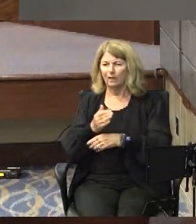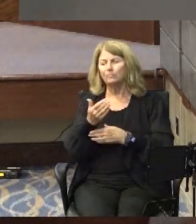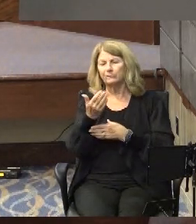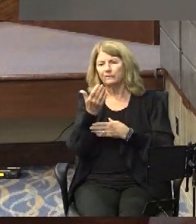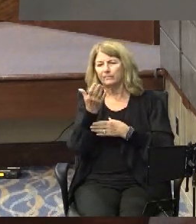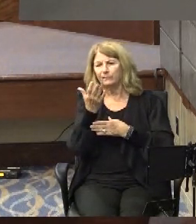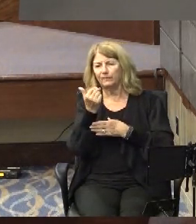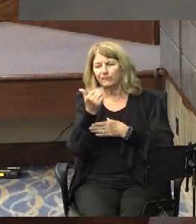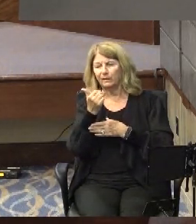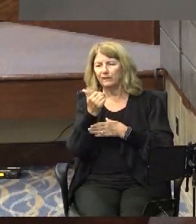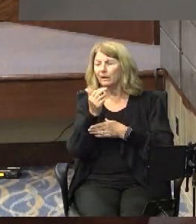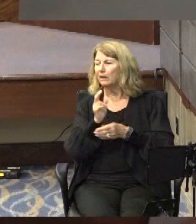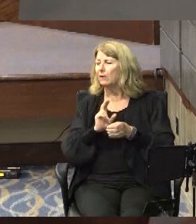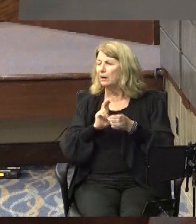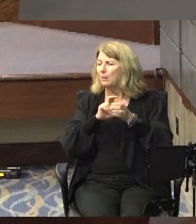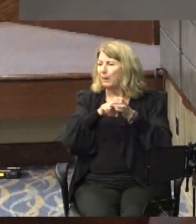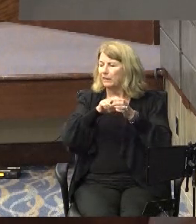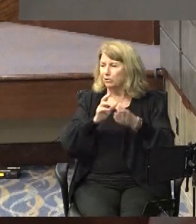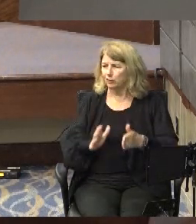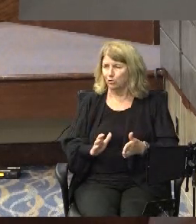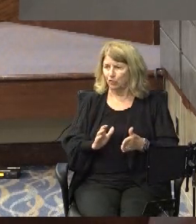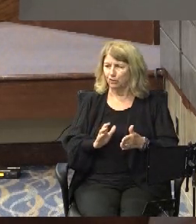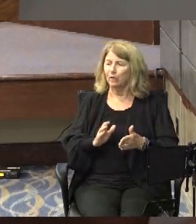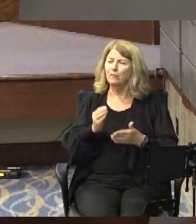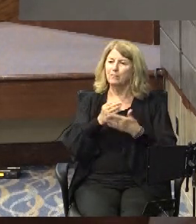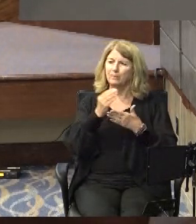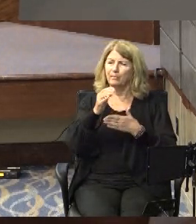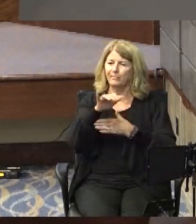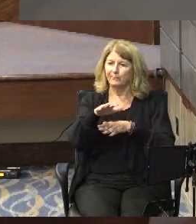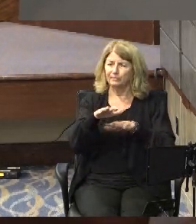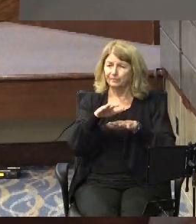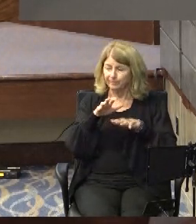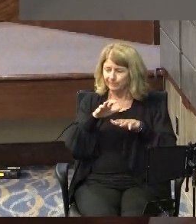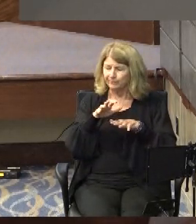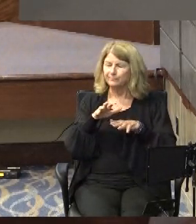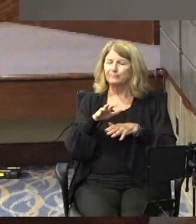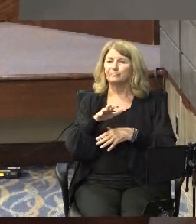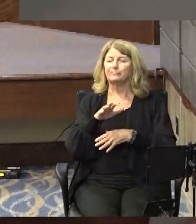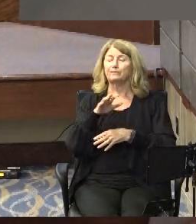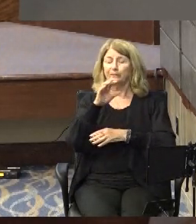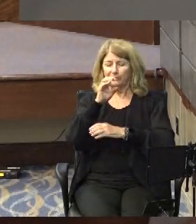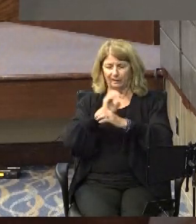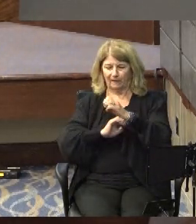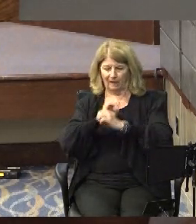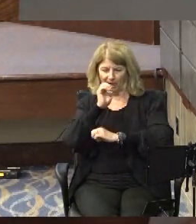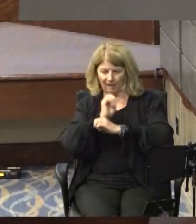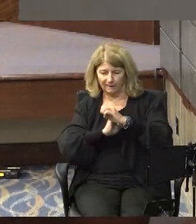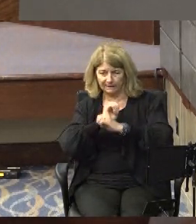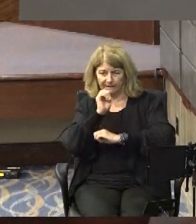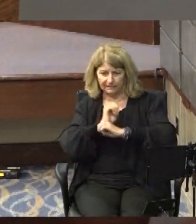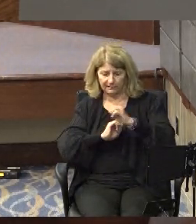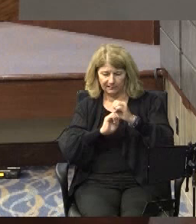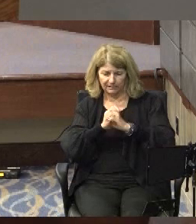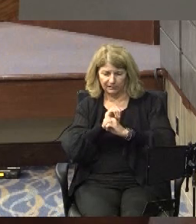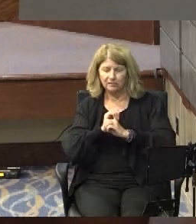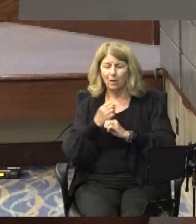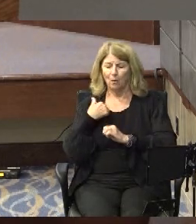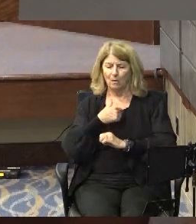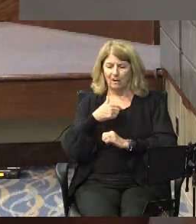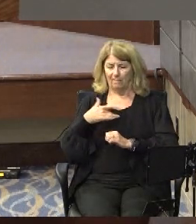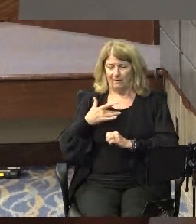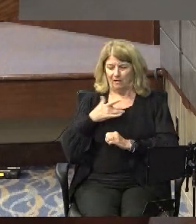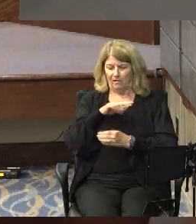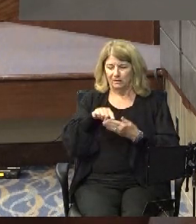vans. The proposal is to purchase 3 ICE, that is internal combustion engine vehicles. We view this as an opportunity to make